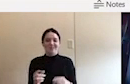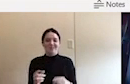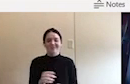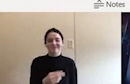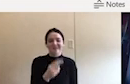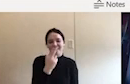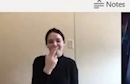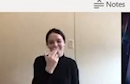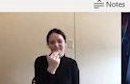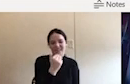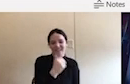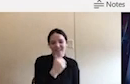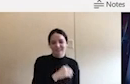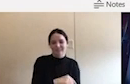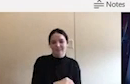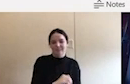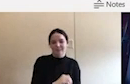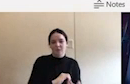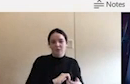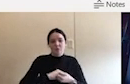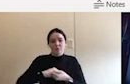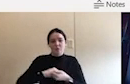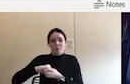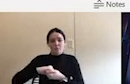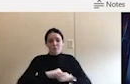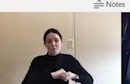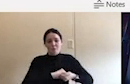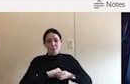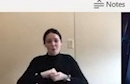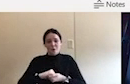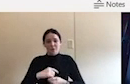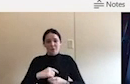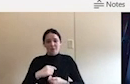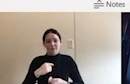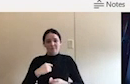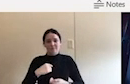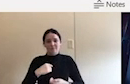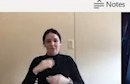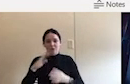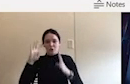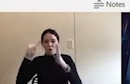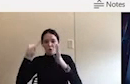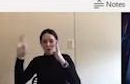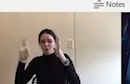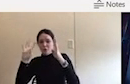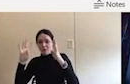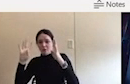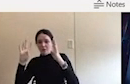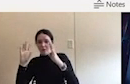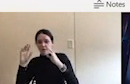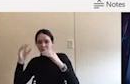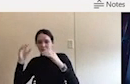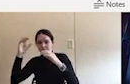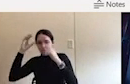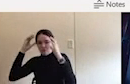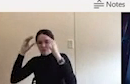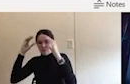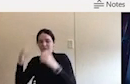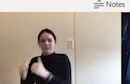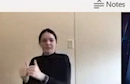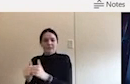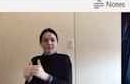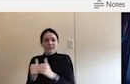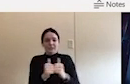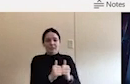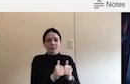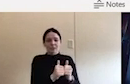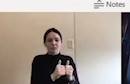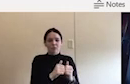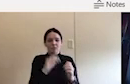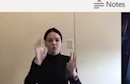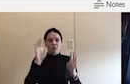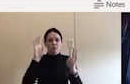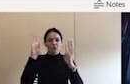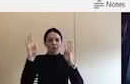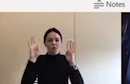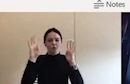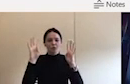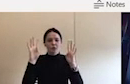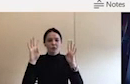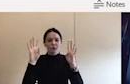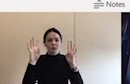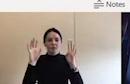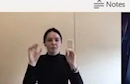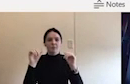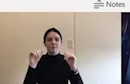who understood the math, and I came in with my creative side, together we can come up with something that neither of us could have done on our